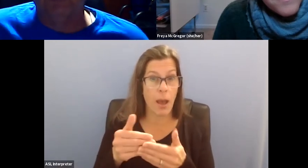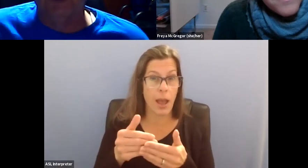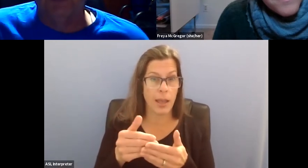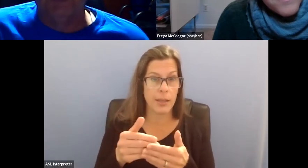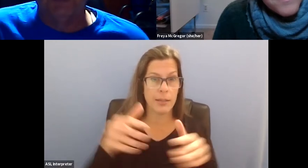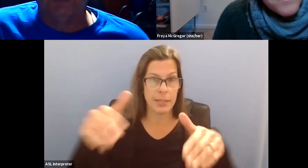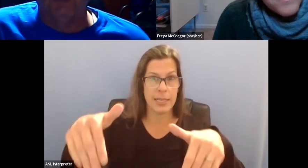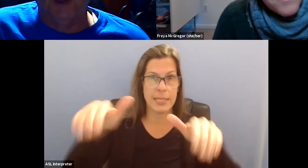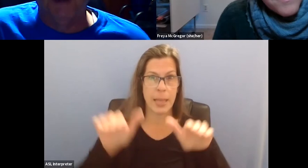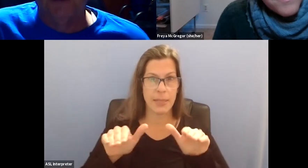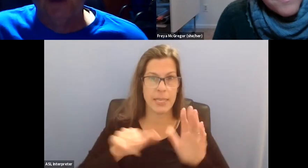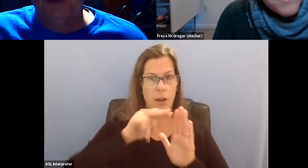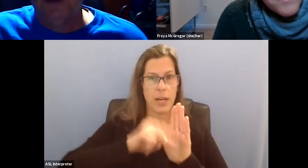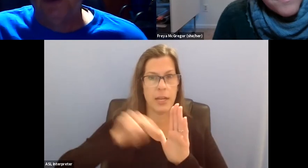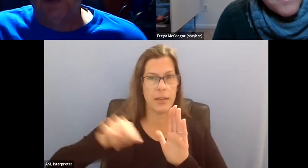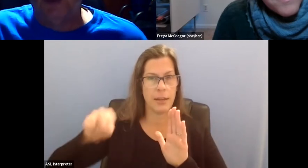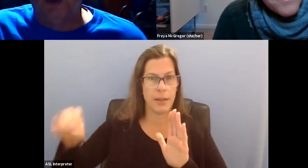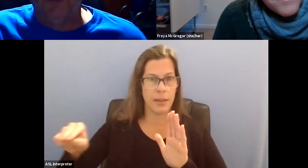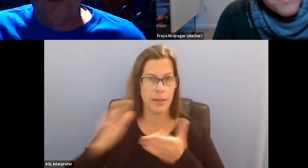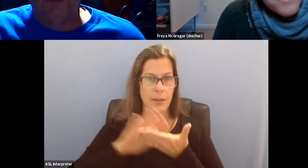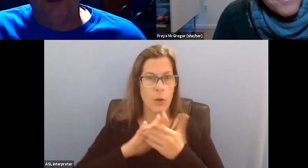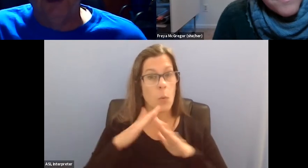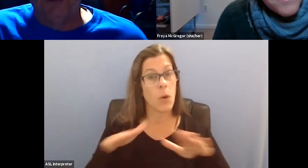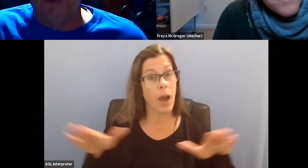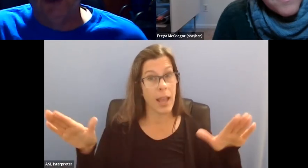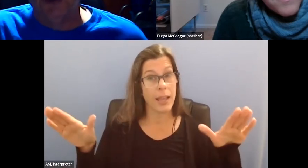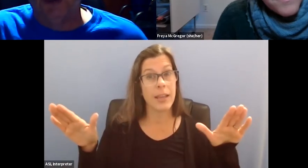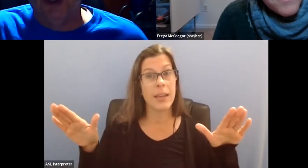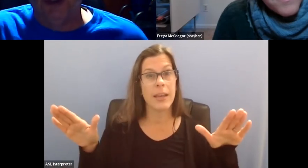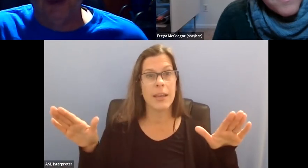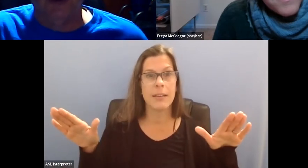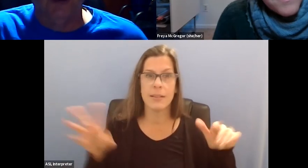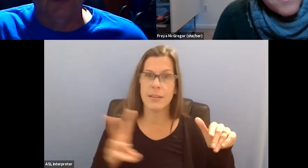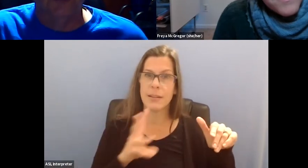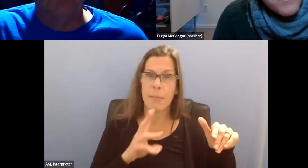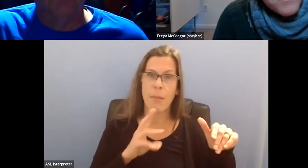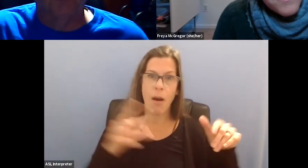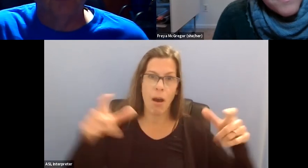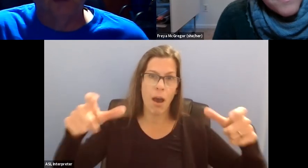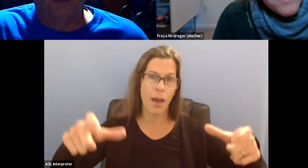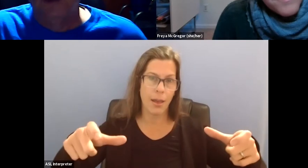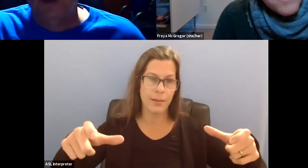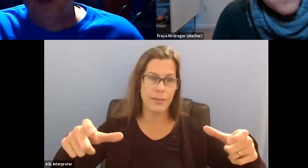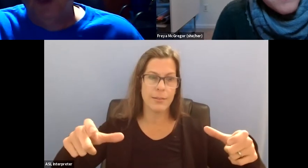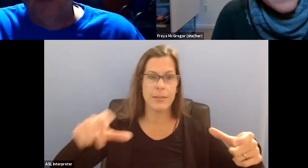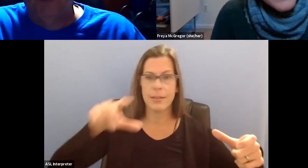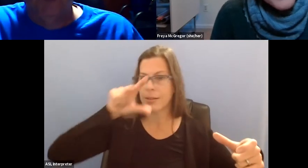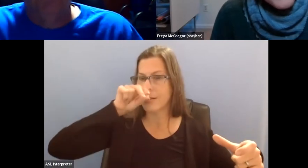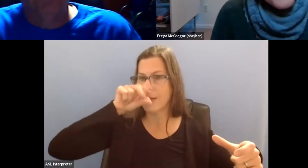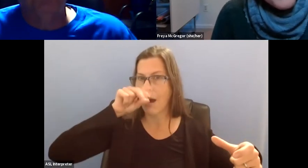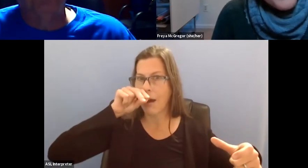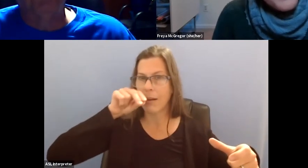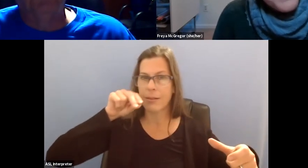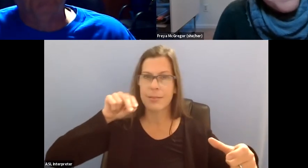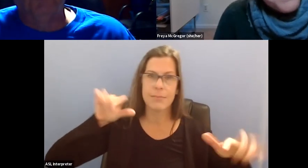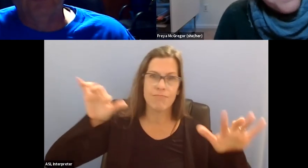great place because it's quiet and there's a pond there and geese and ducks and things and, and lots of wildlife. But I would